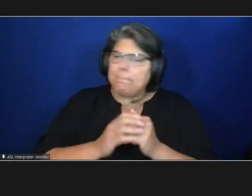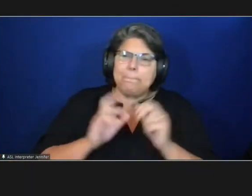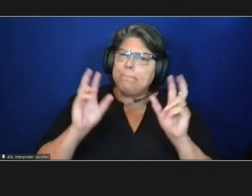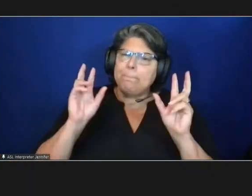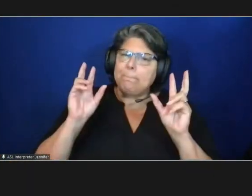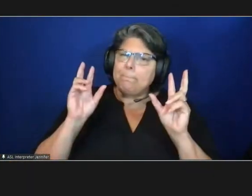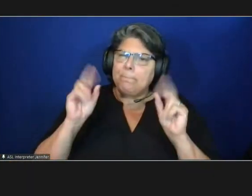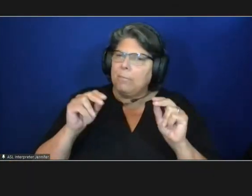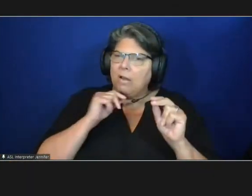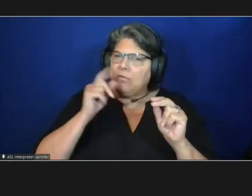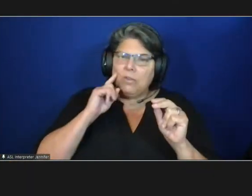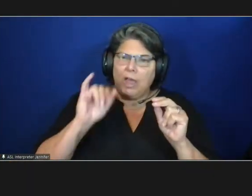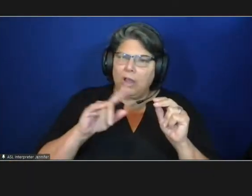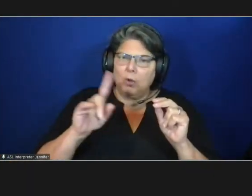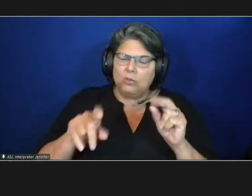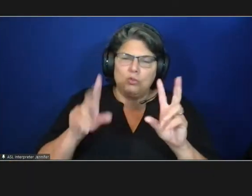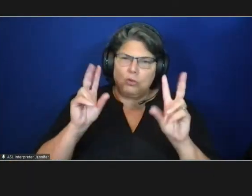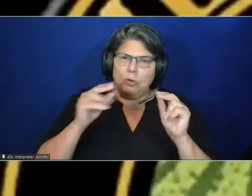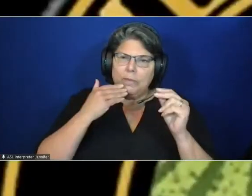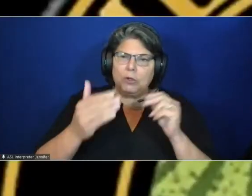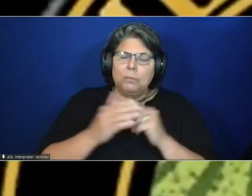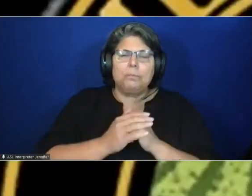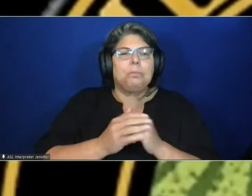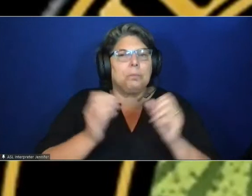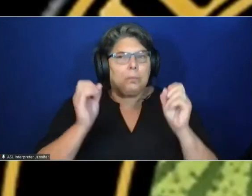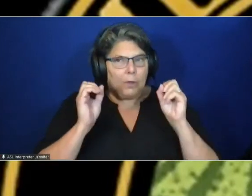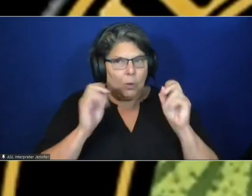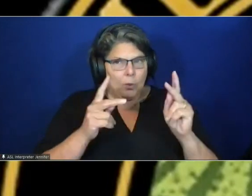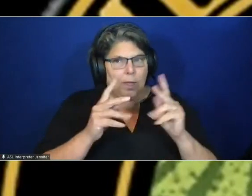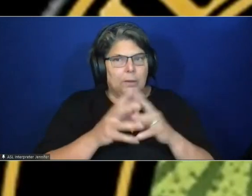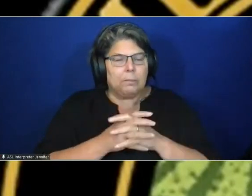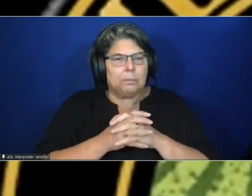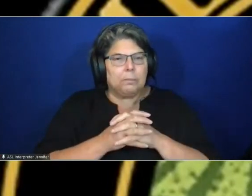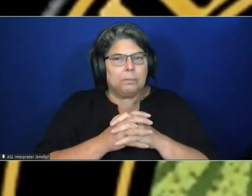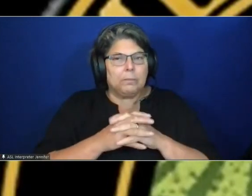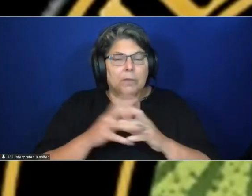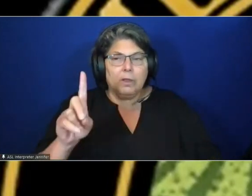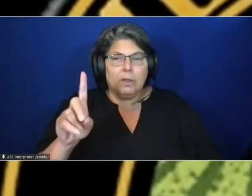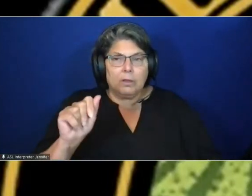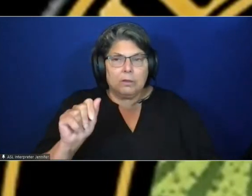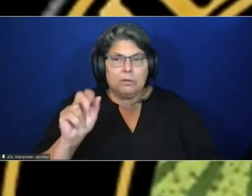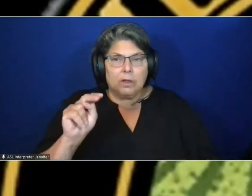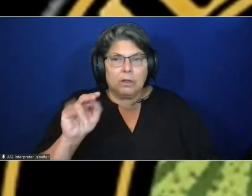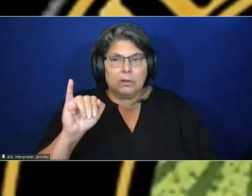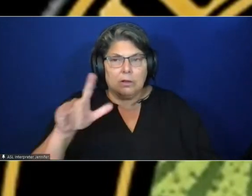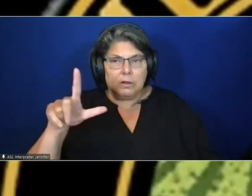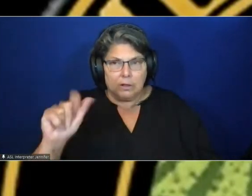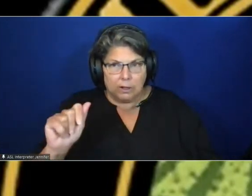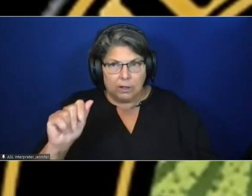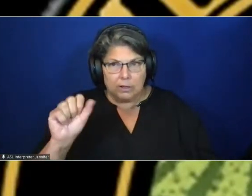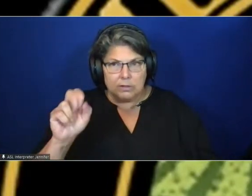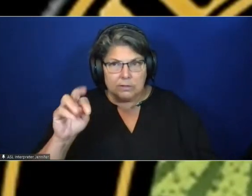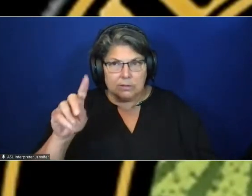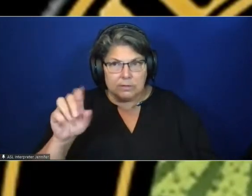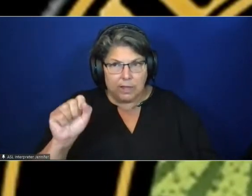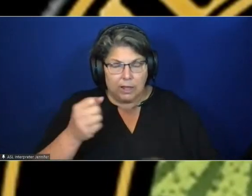Not for that question, thanks. Okay. Danila Sands with Mendocino Action News.